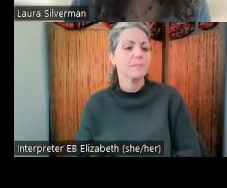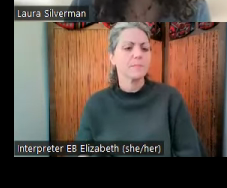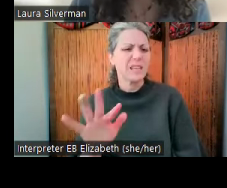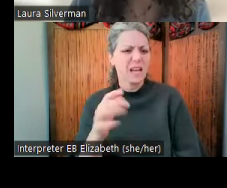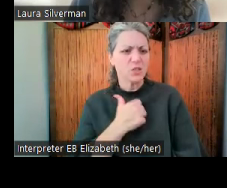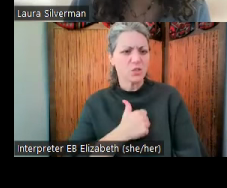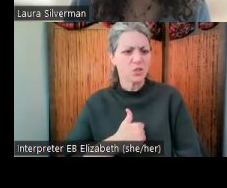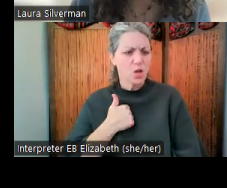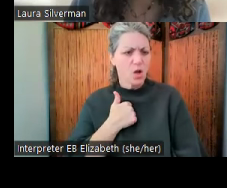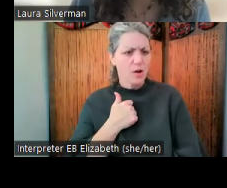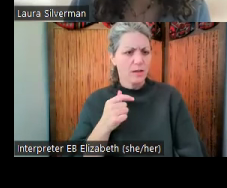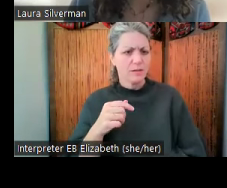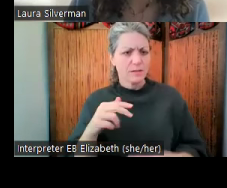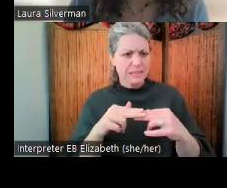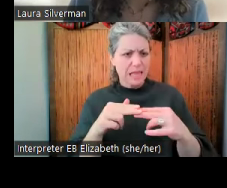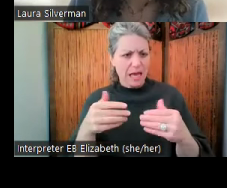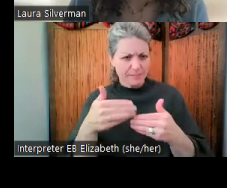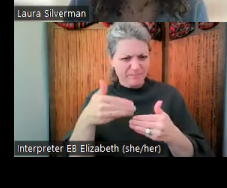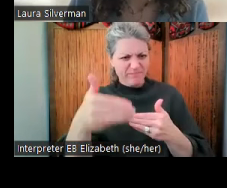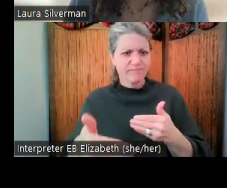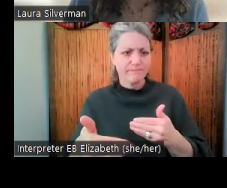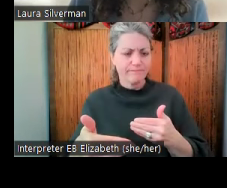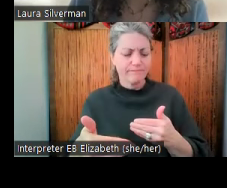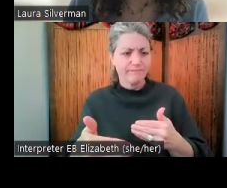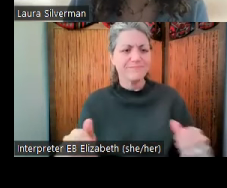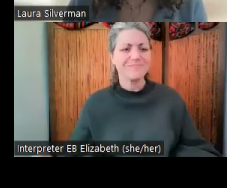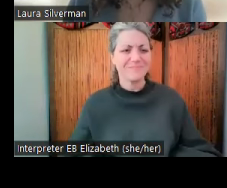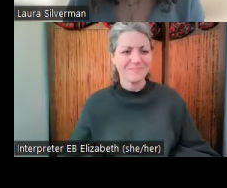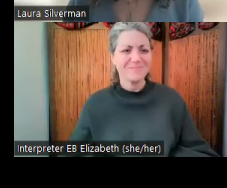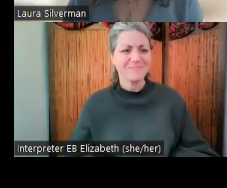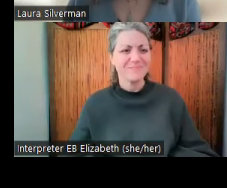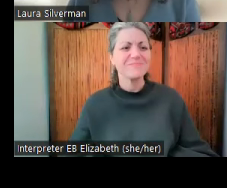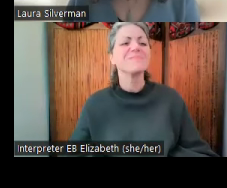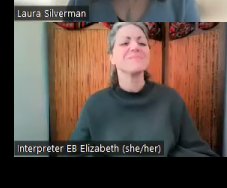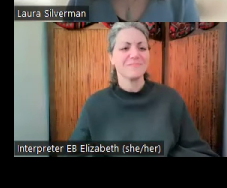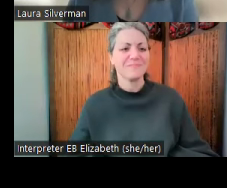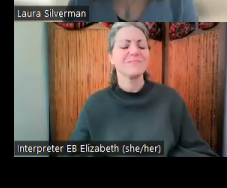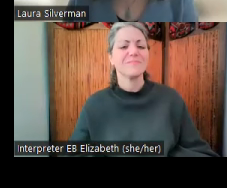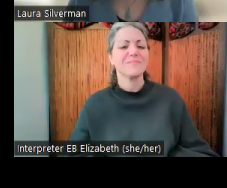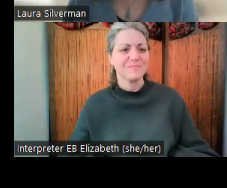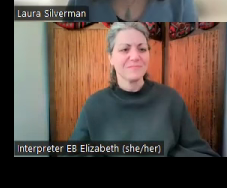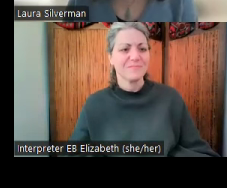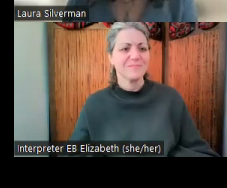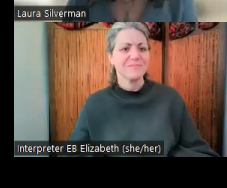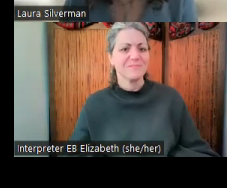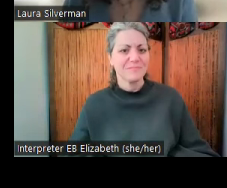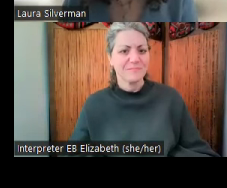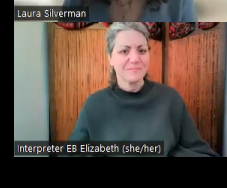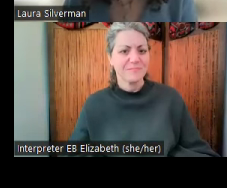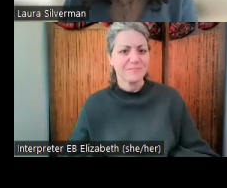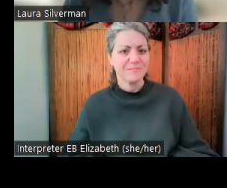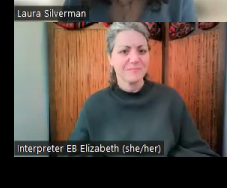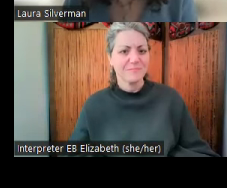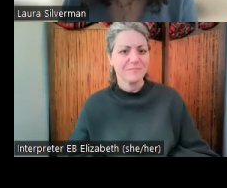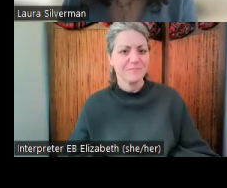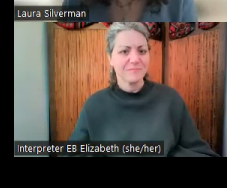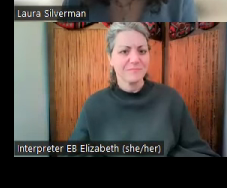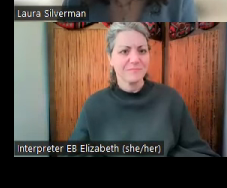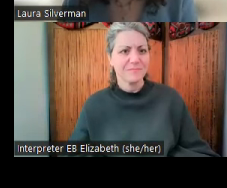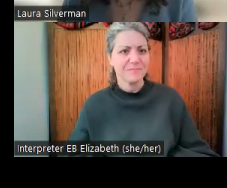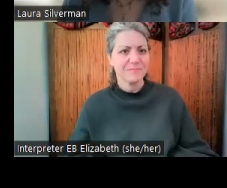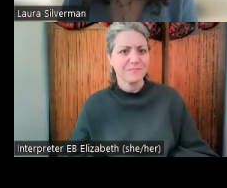Sorry, my slides aren't forwarding. Okay, there we go. So next is casting